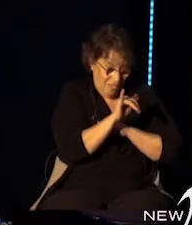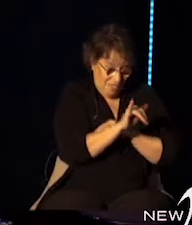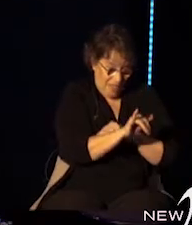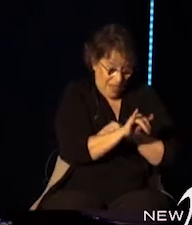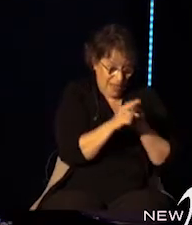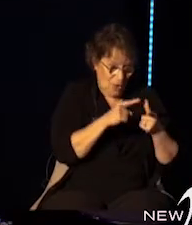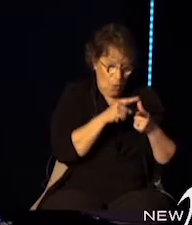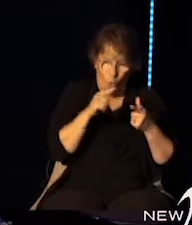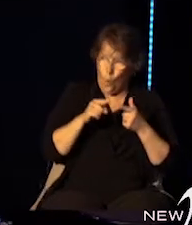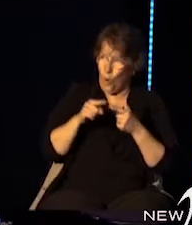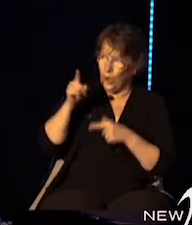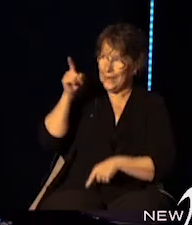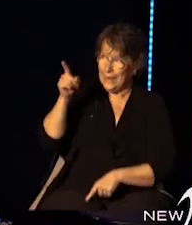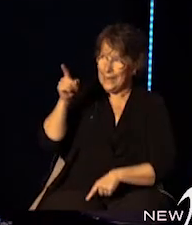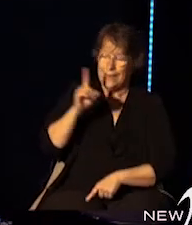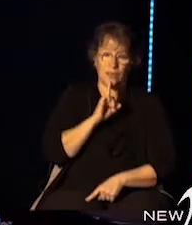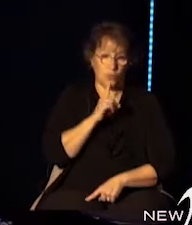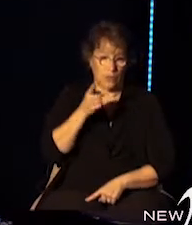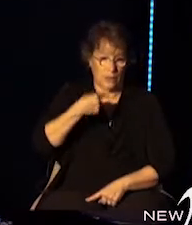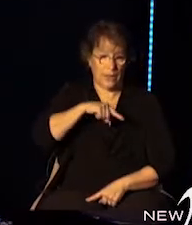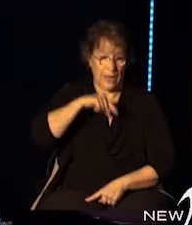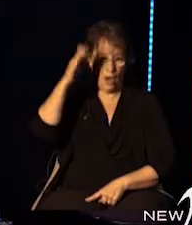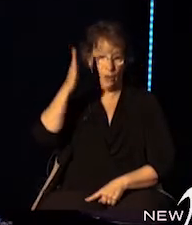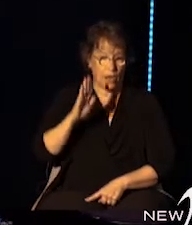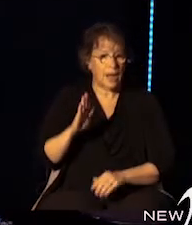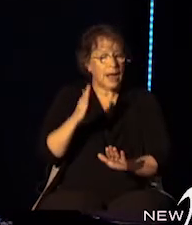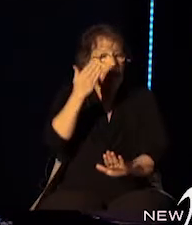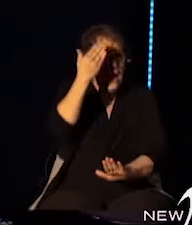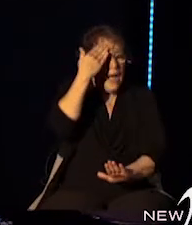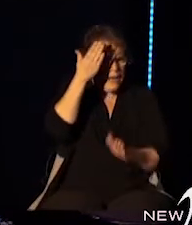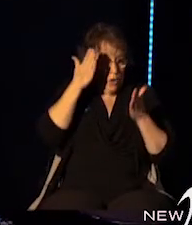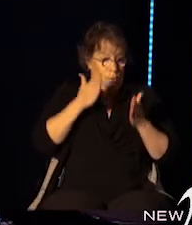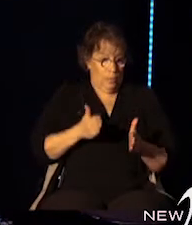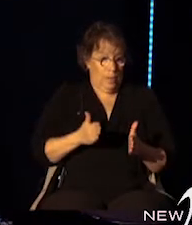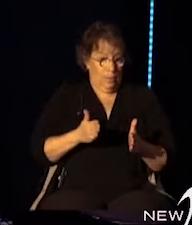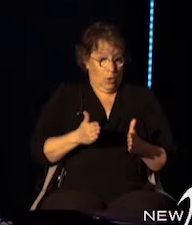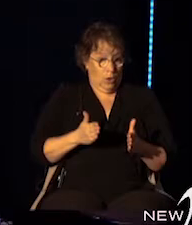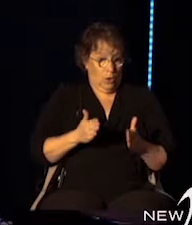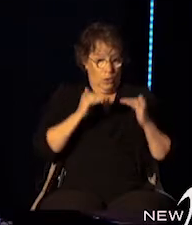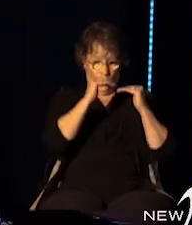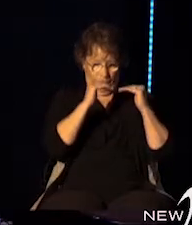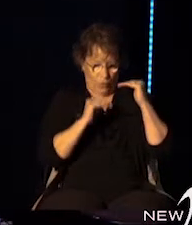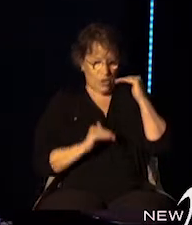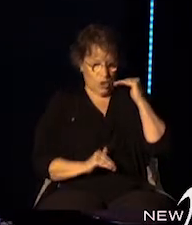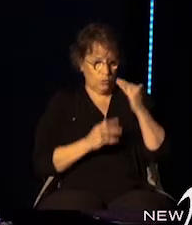I know people who have taken pay cuts for the joy of serving Jesus.